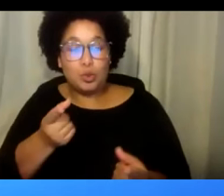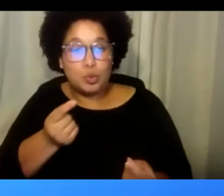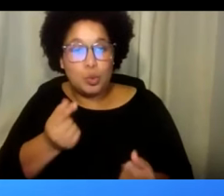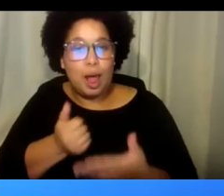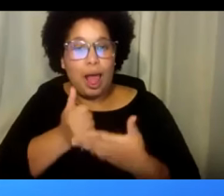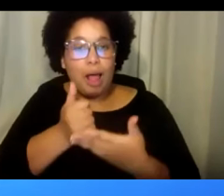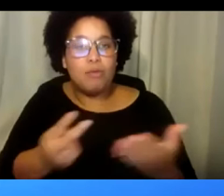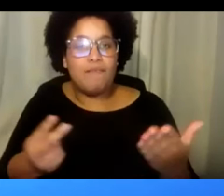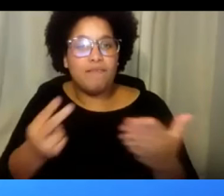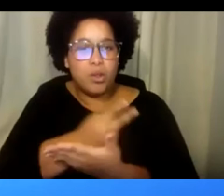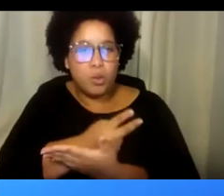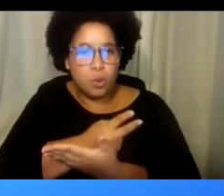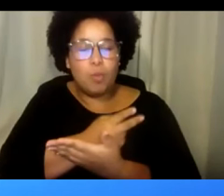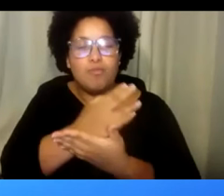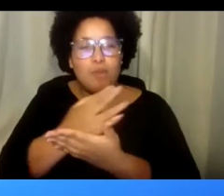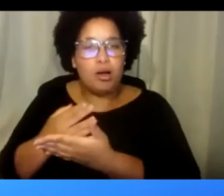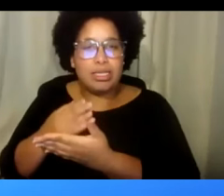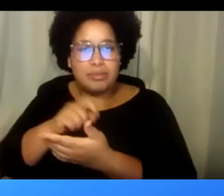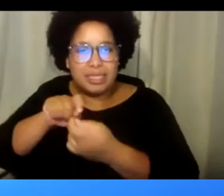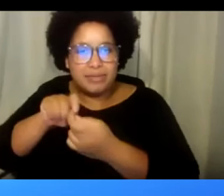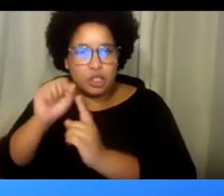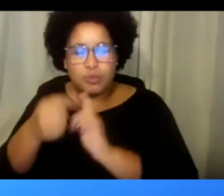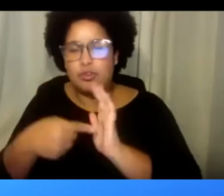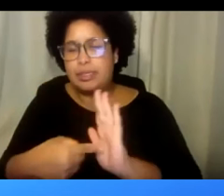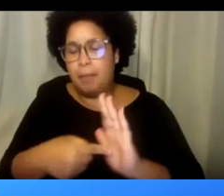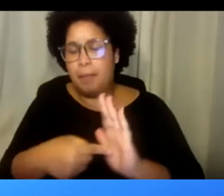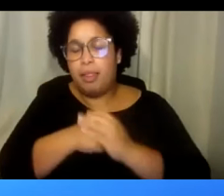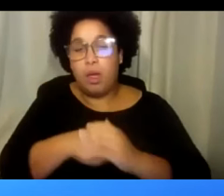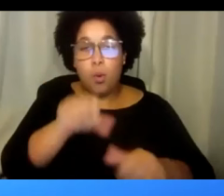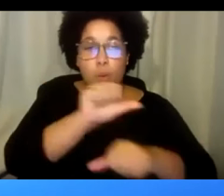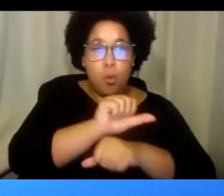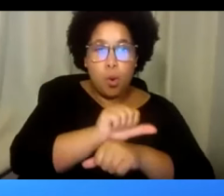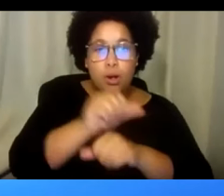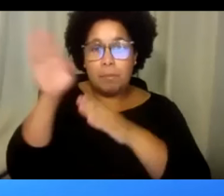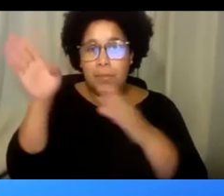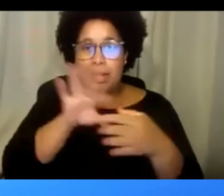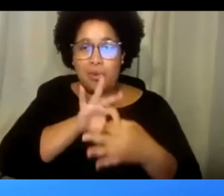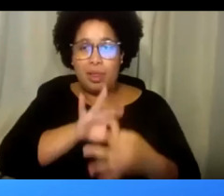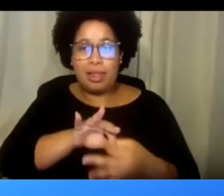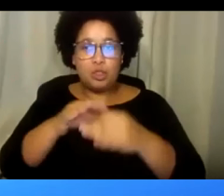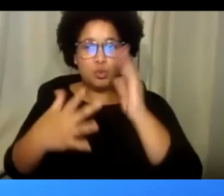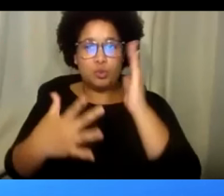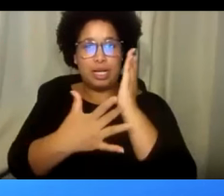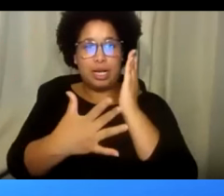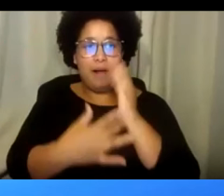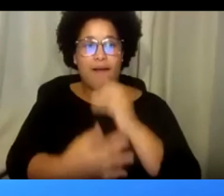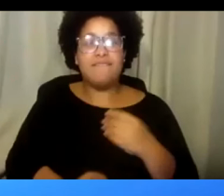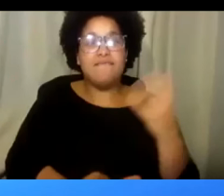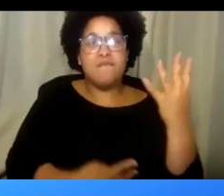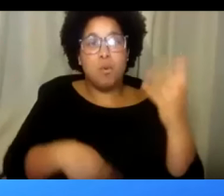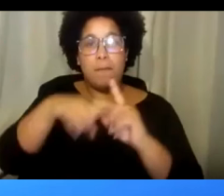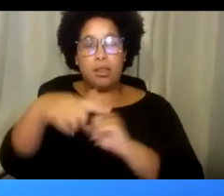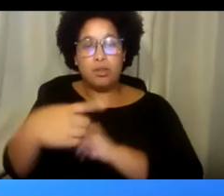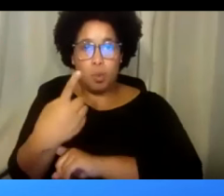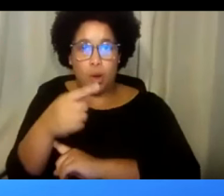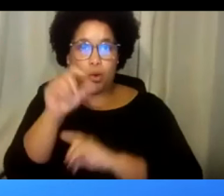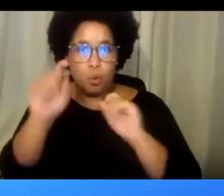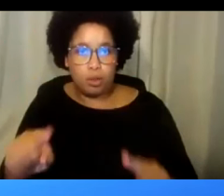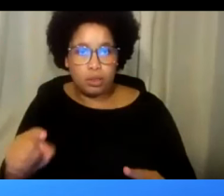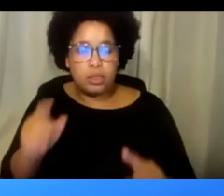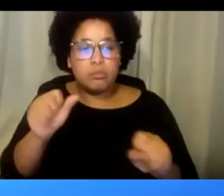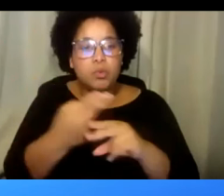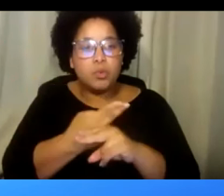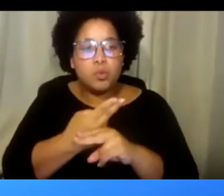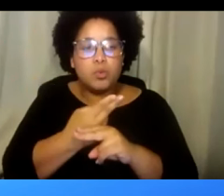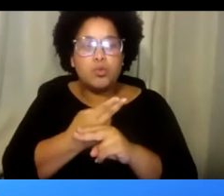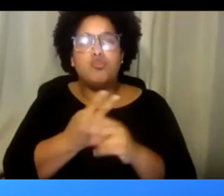of a certain situation, such as the work and planning with technology. 4+1 questions can be used as a tool to